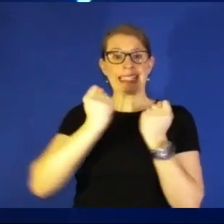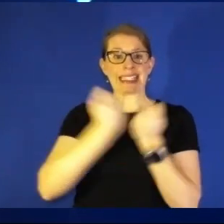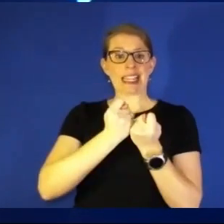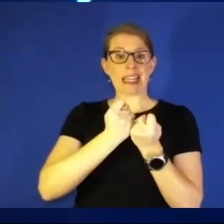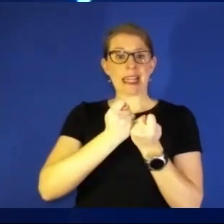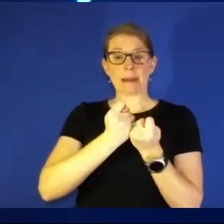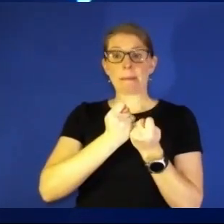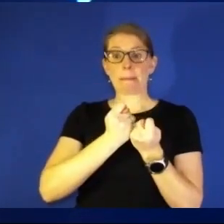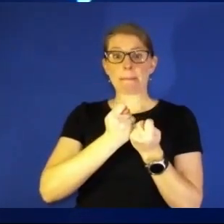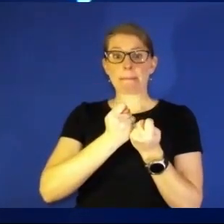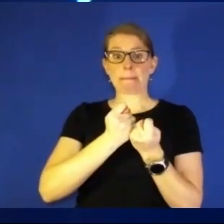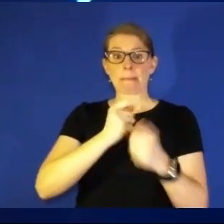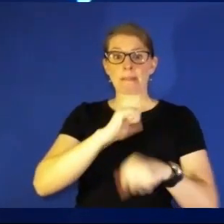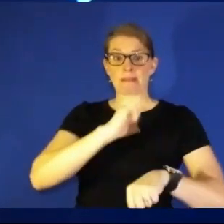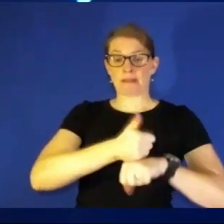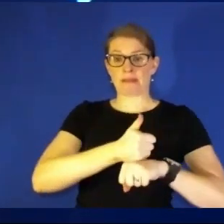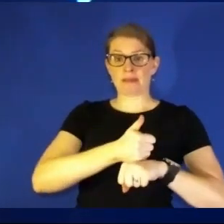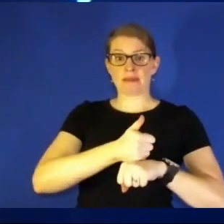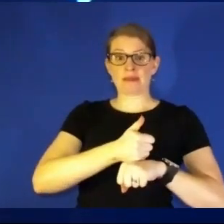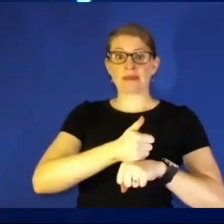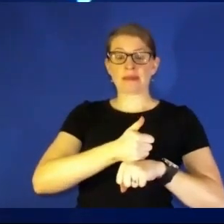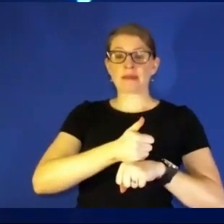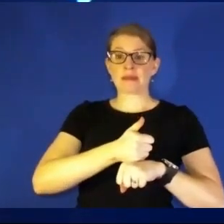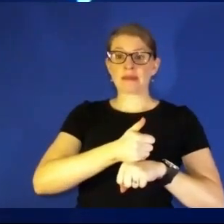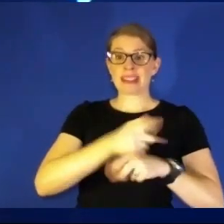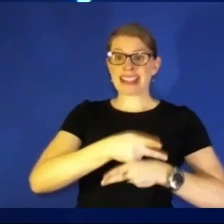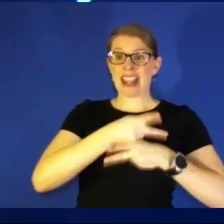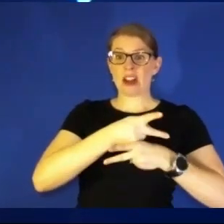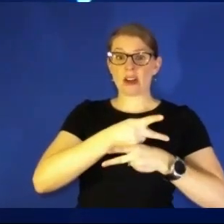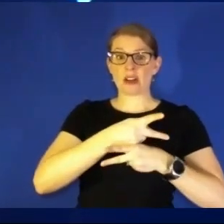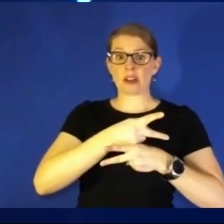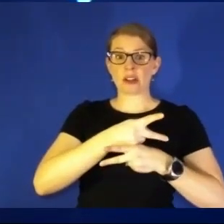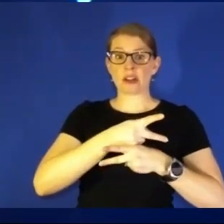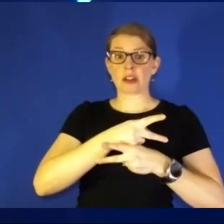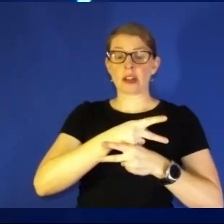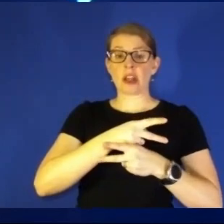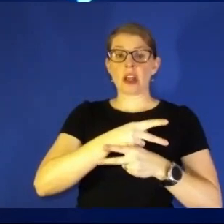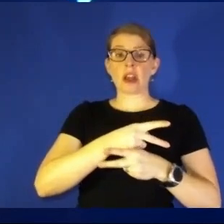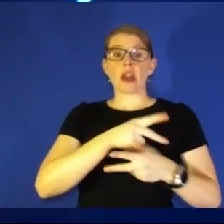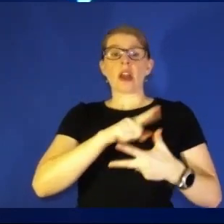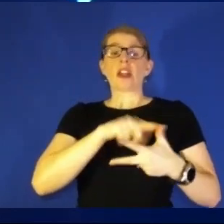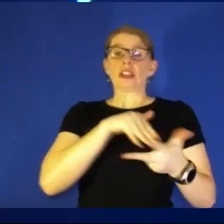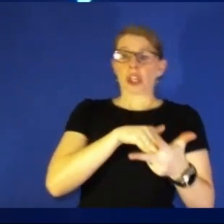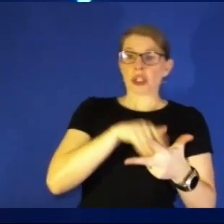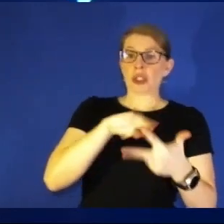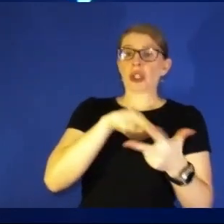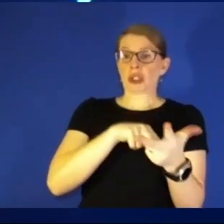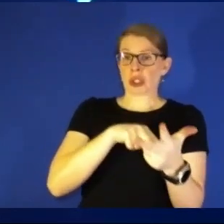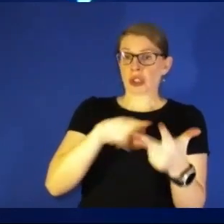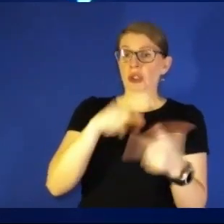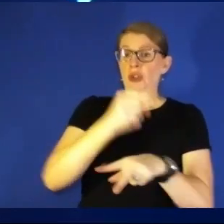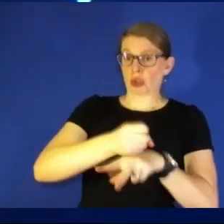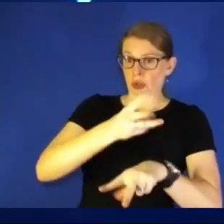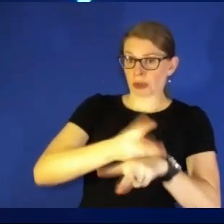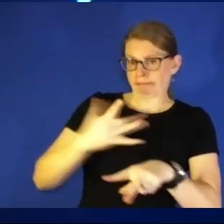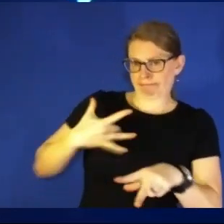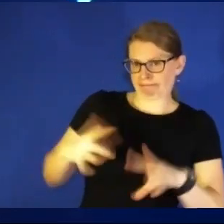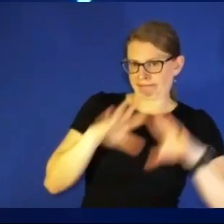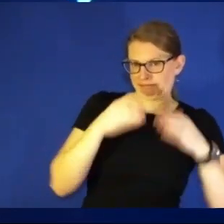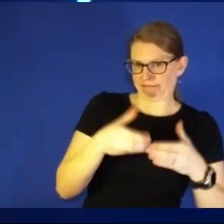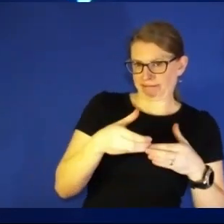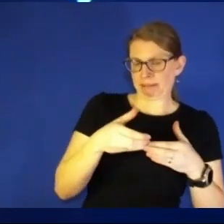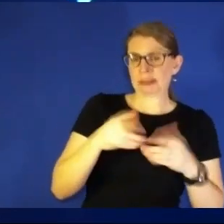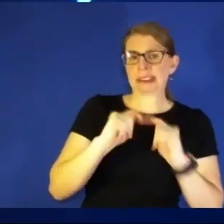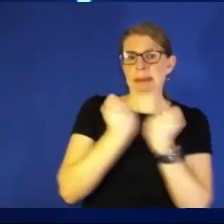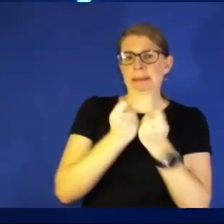meet a core unit of our team today of doctor, nurse, and social worker. Team-based care that's really focused on